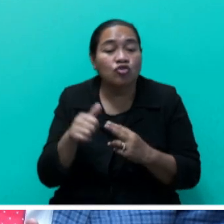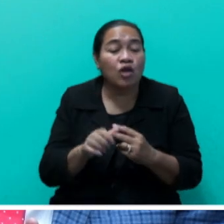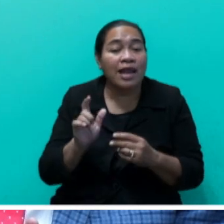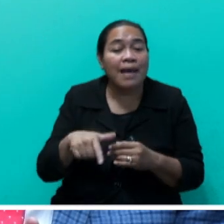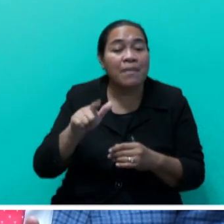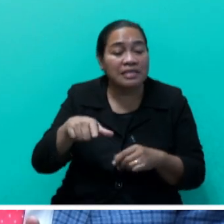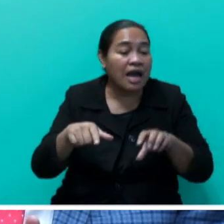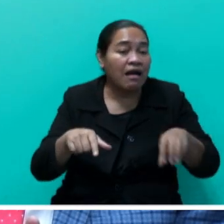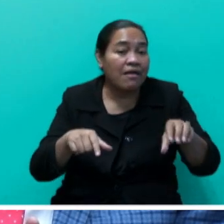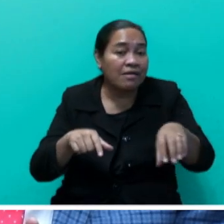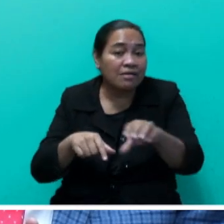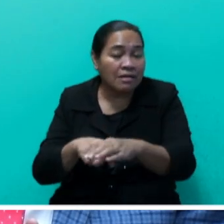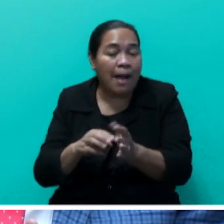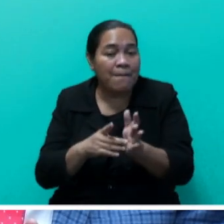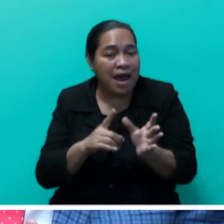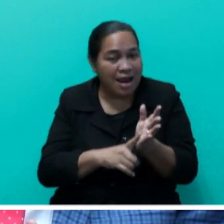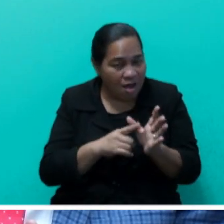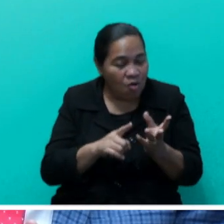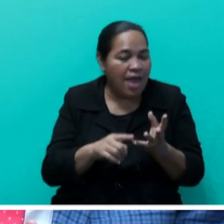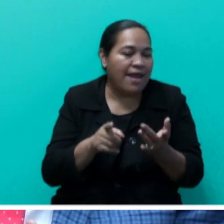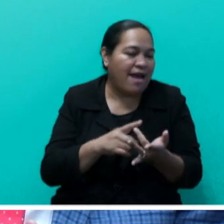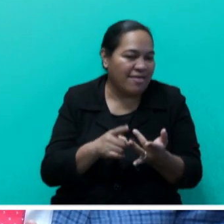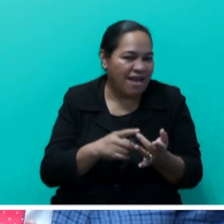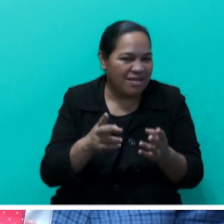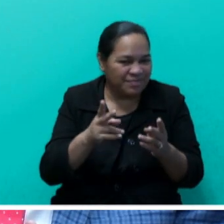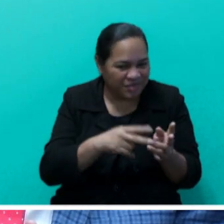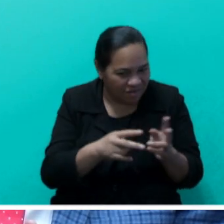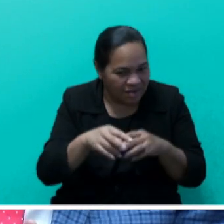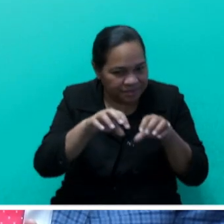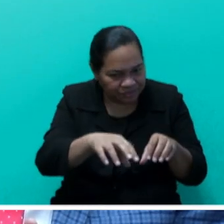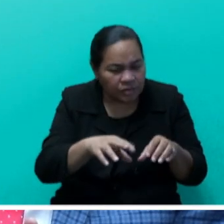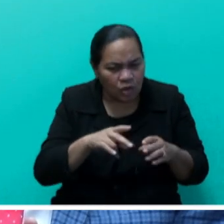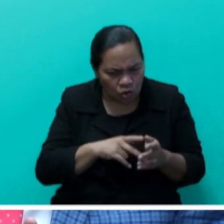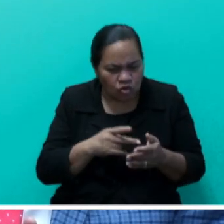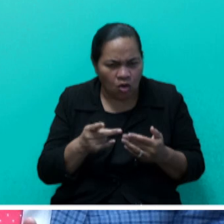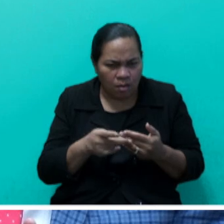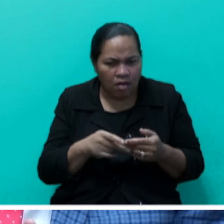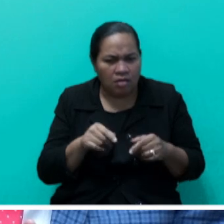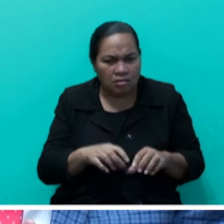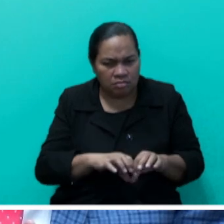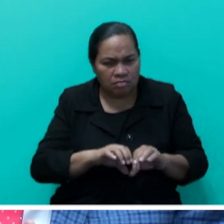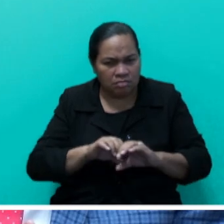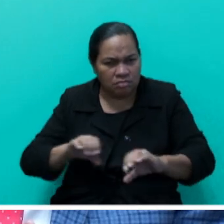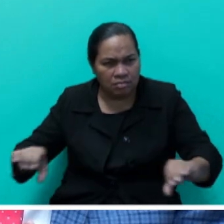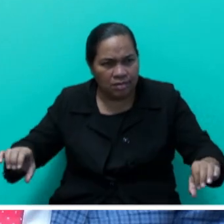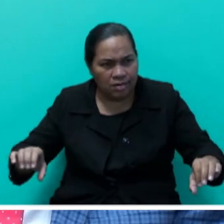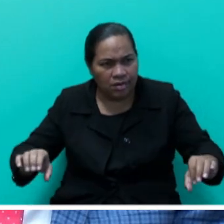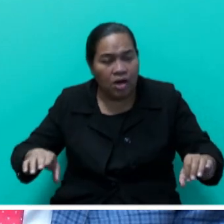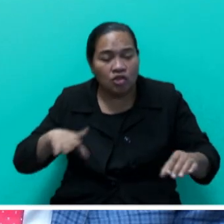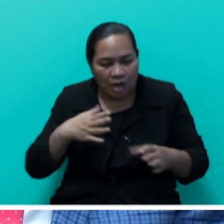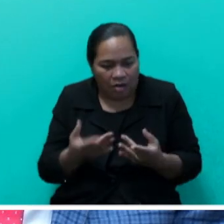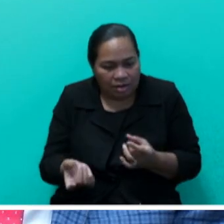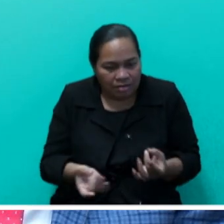Boumbale and Malau. The project is currently in its initial stages with procurement, ground mobilization, and